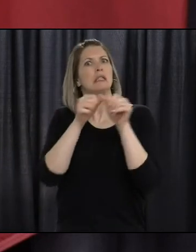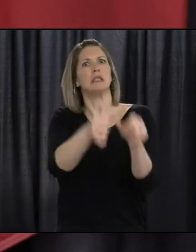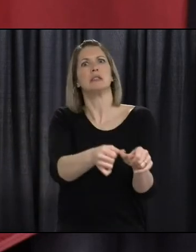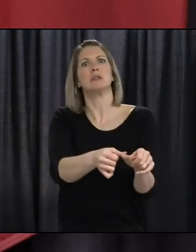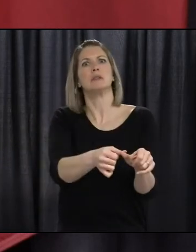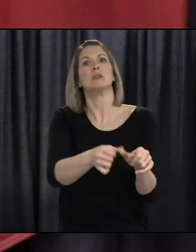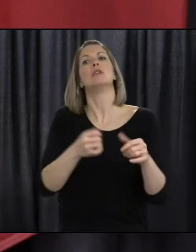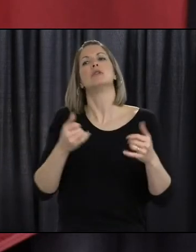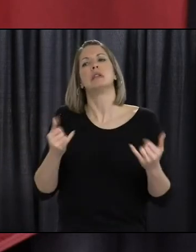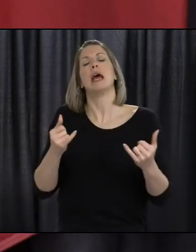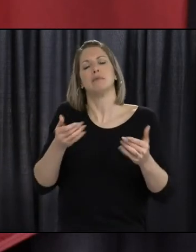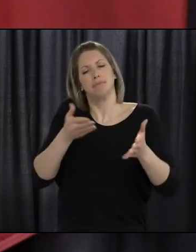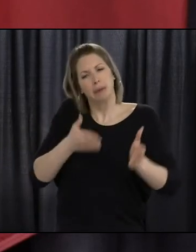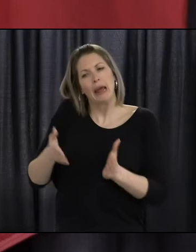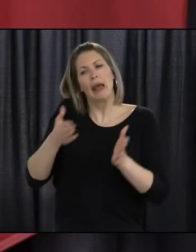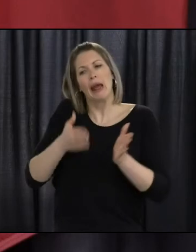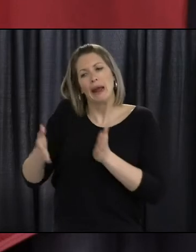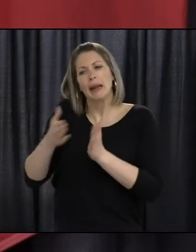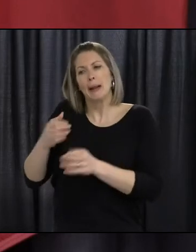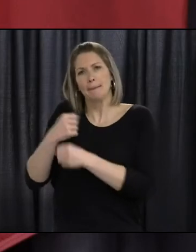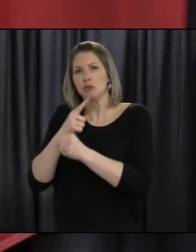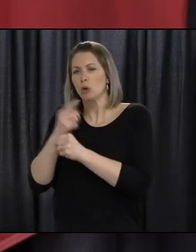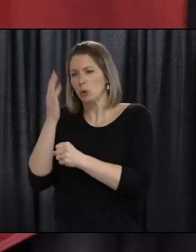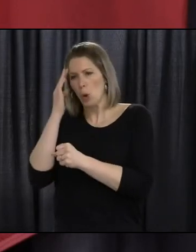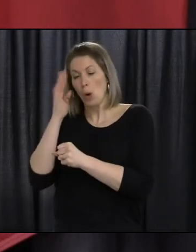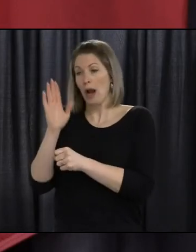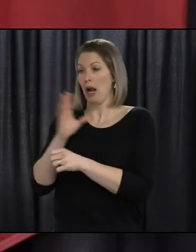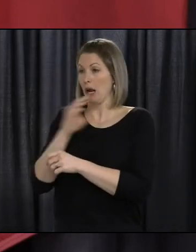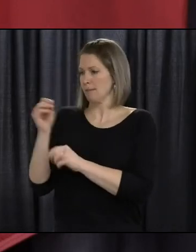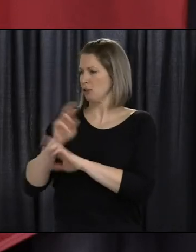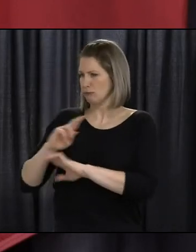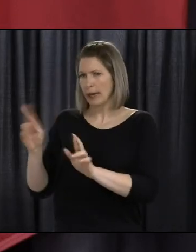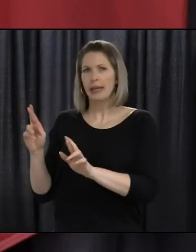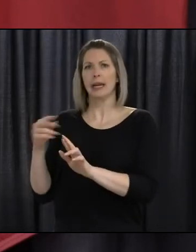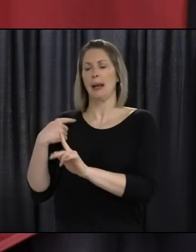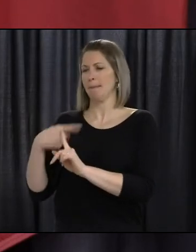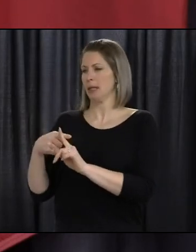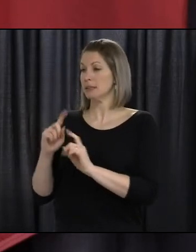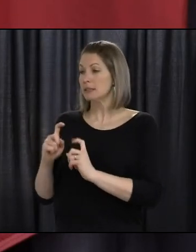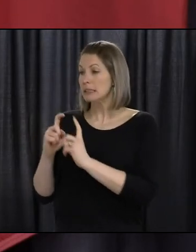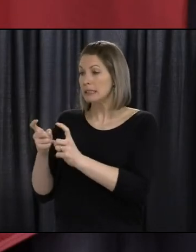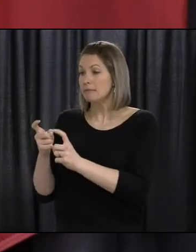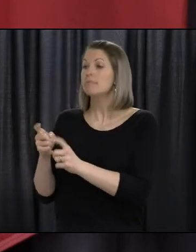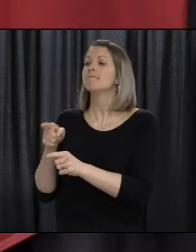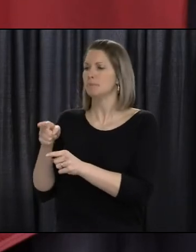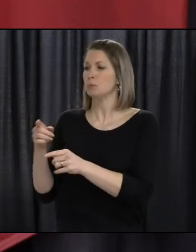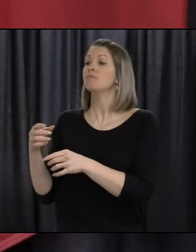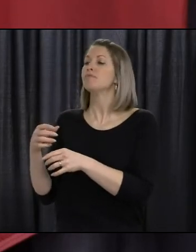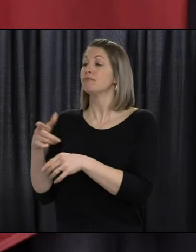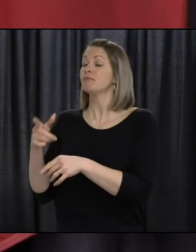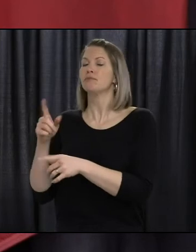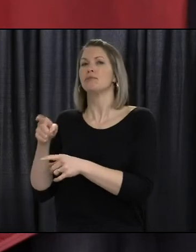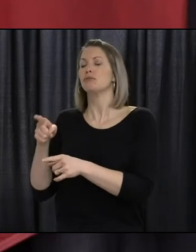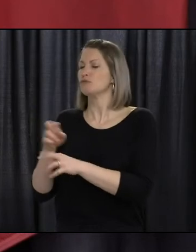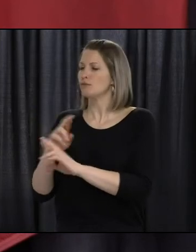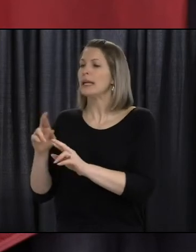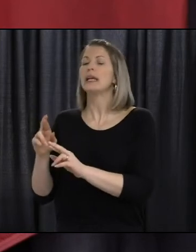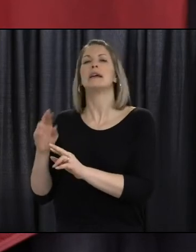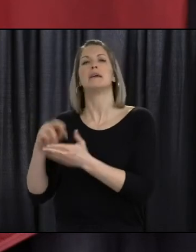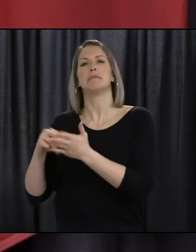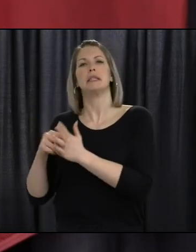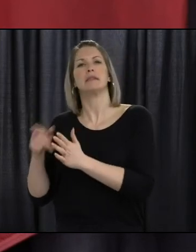businesses. So while continuing to issue and award tenders, It allows our contractors, allows